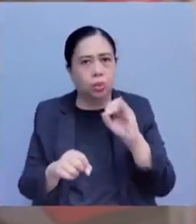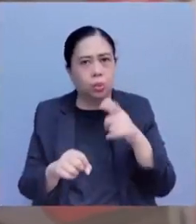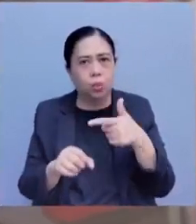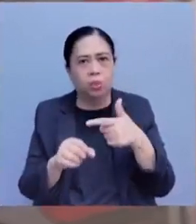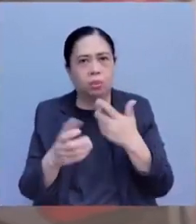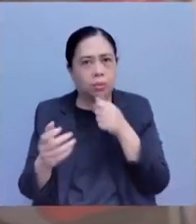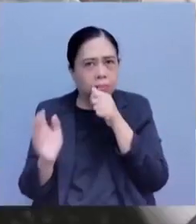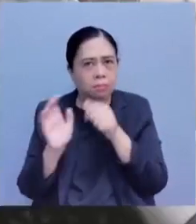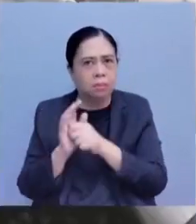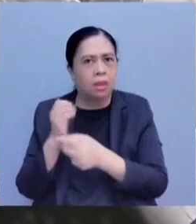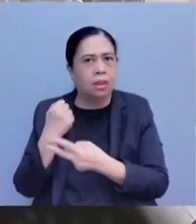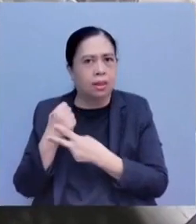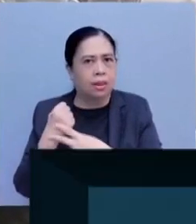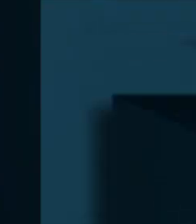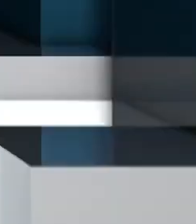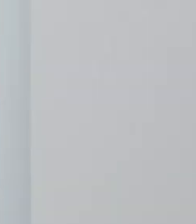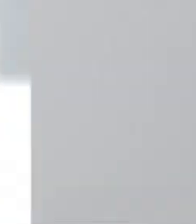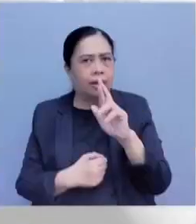in the country.